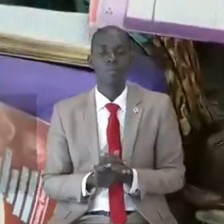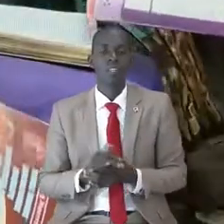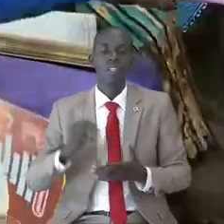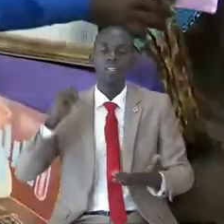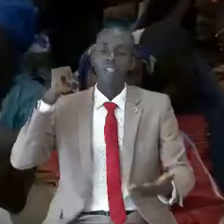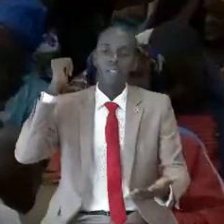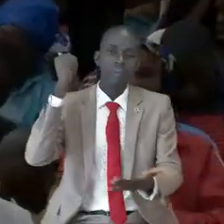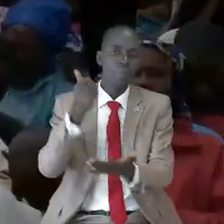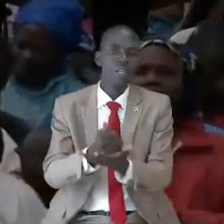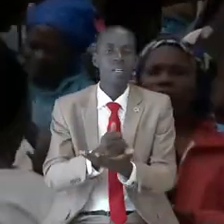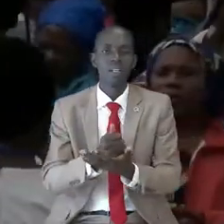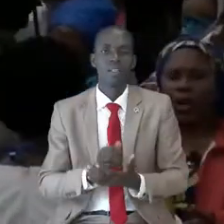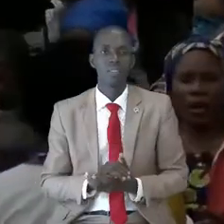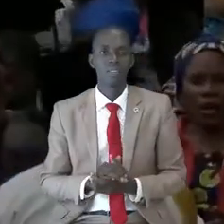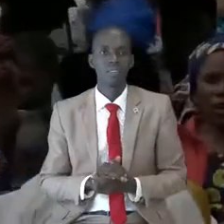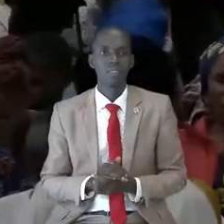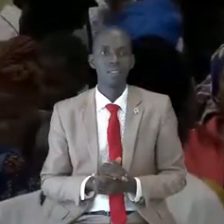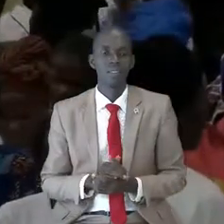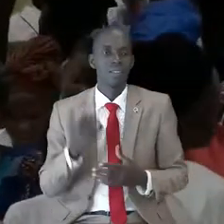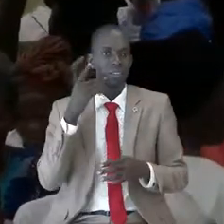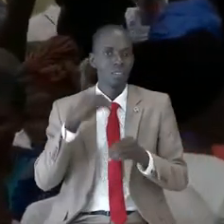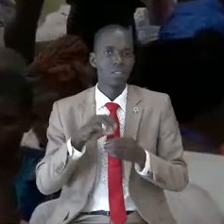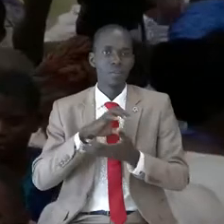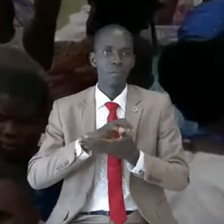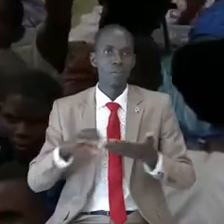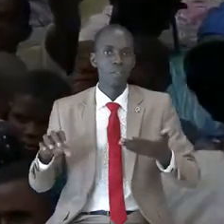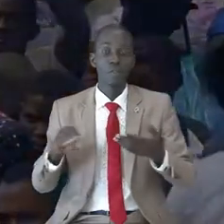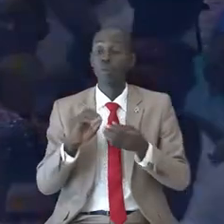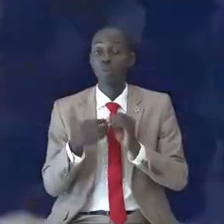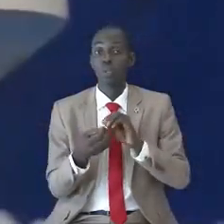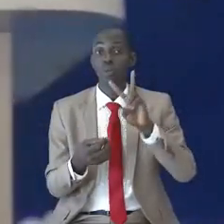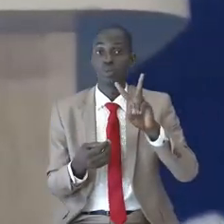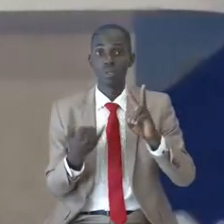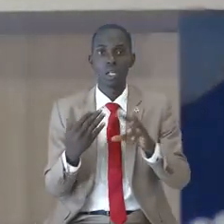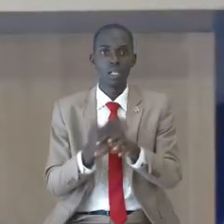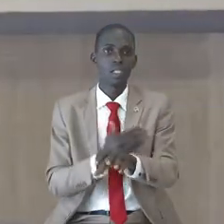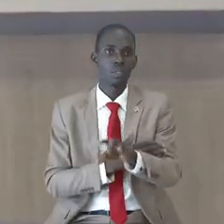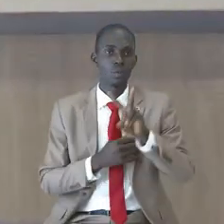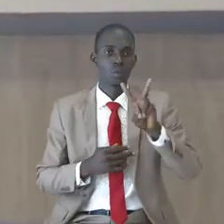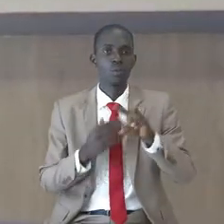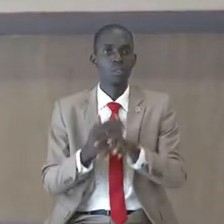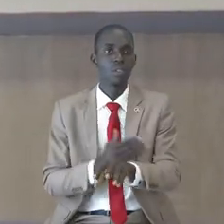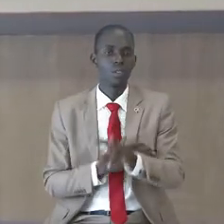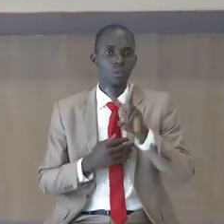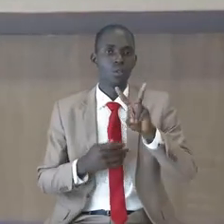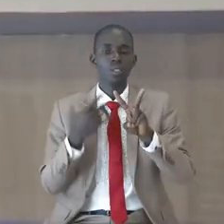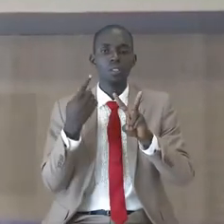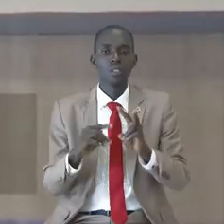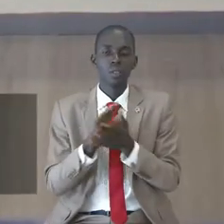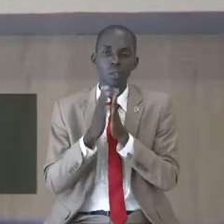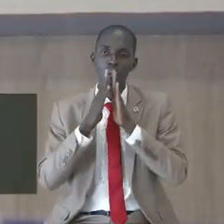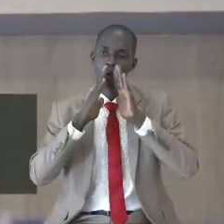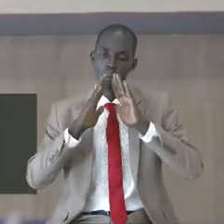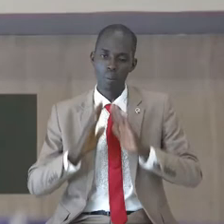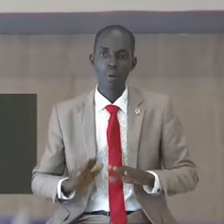Amen. Amen. Look at number two here. Number two, there is the peaceful